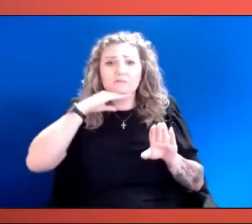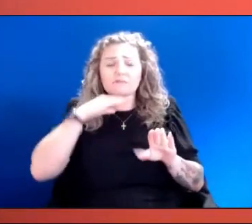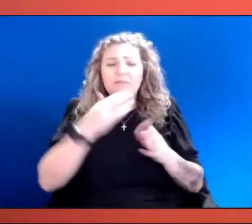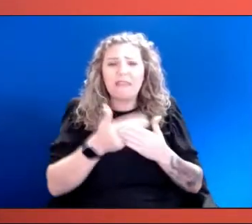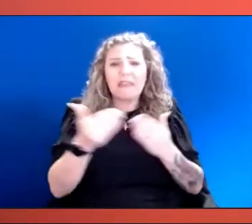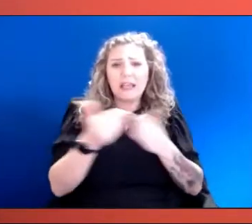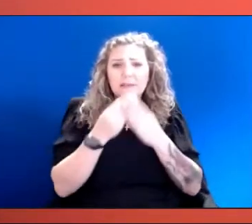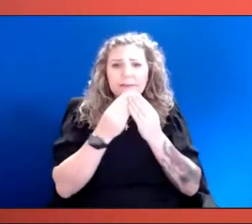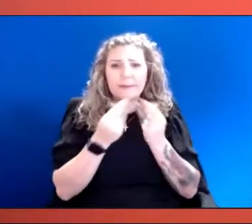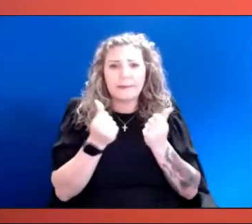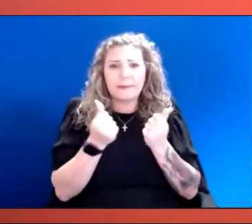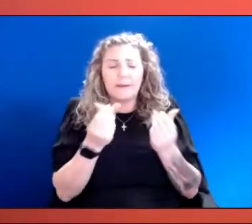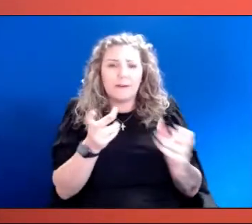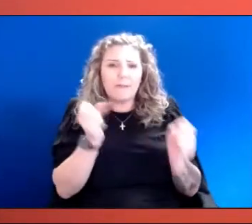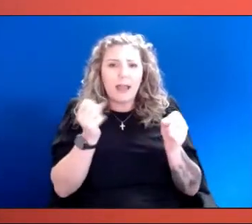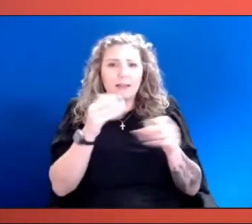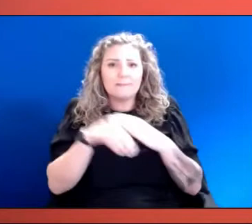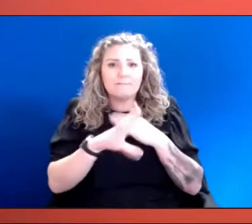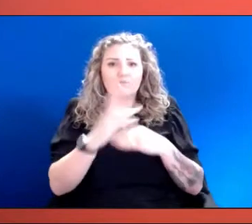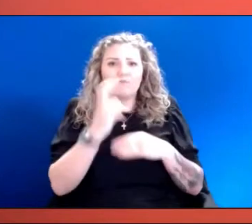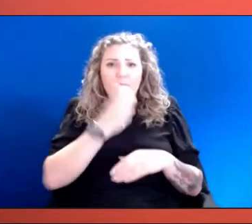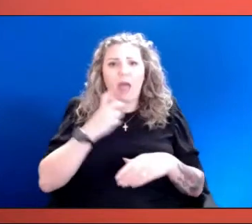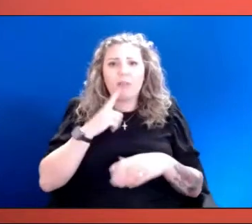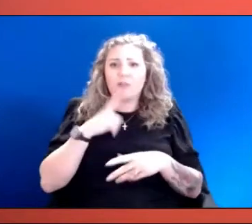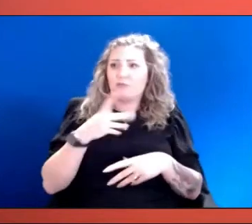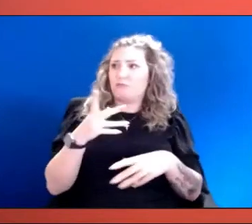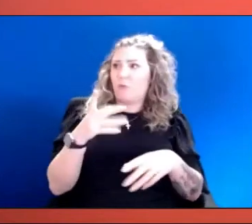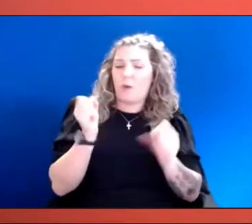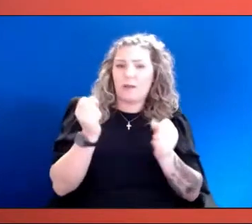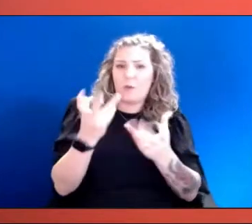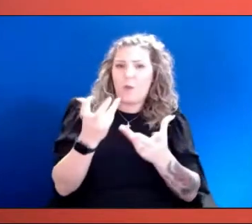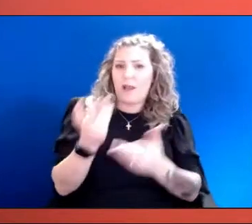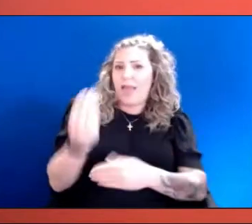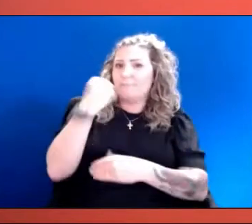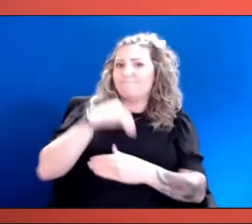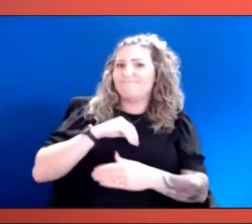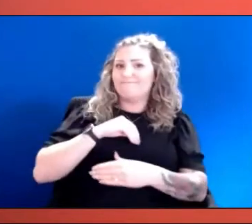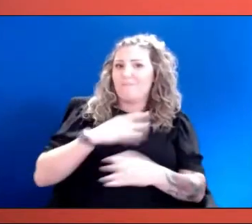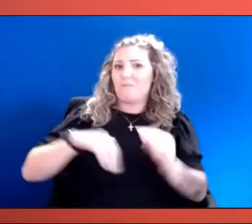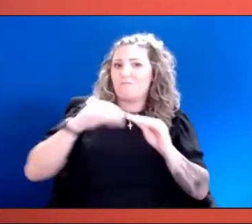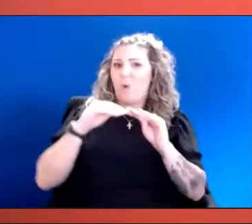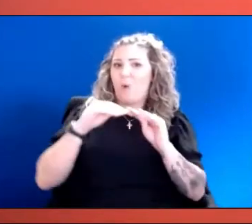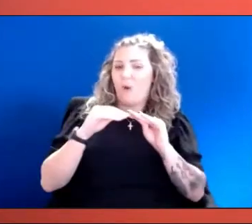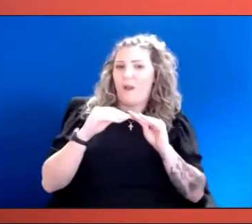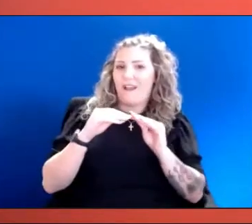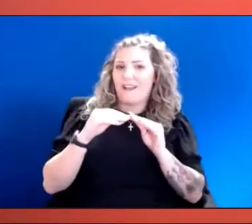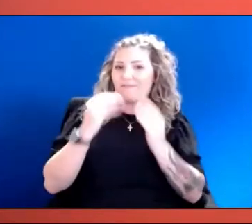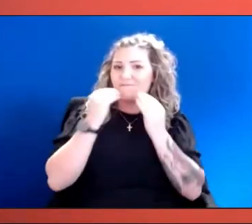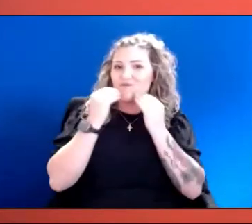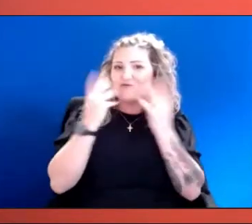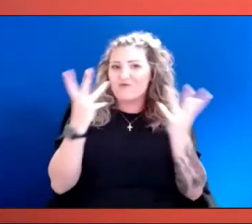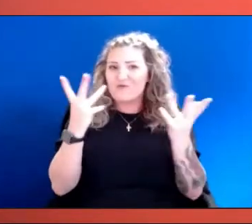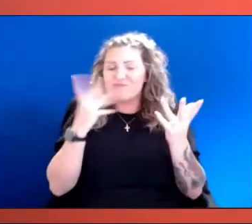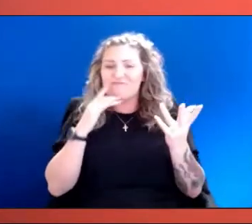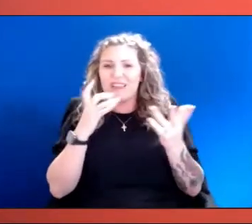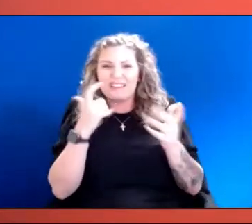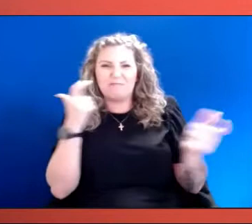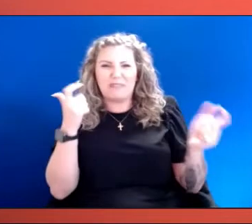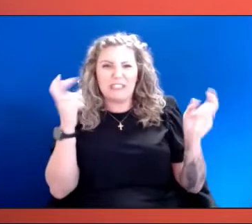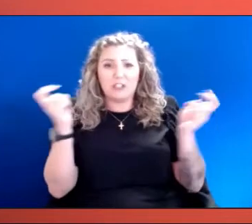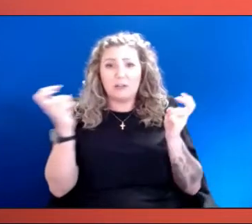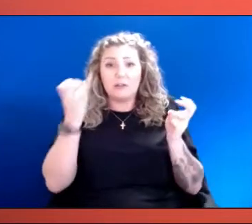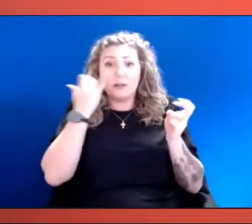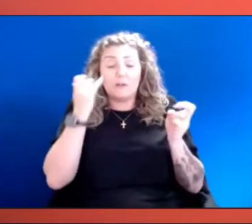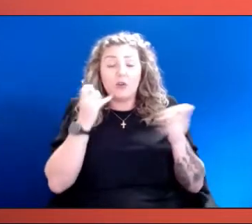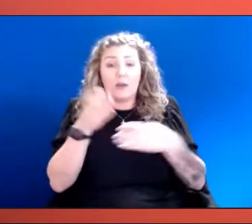in your mouth, you're quickly grabbing to put something else in there. And so I think that's more of a bigger issue. If you can spread out the time that you eat